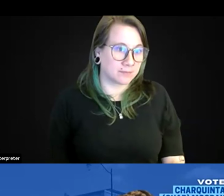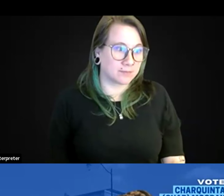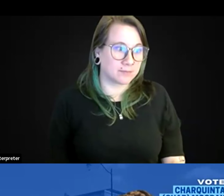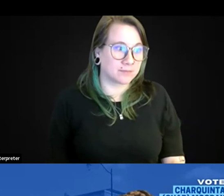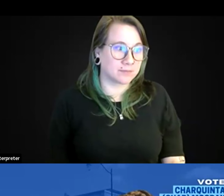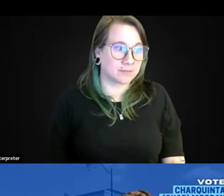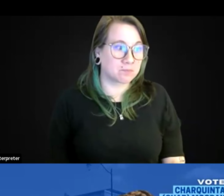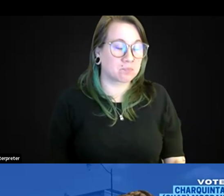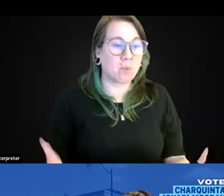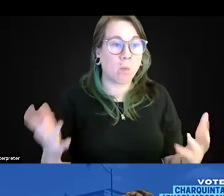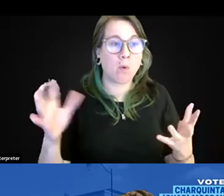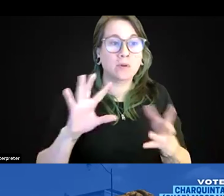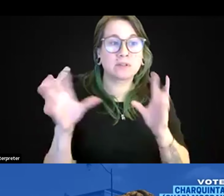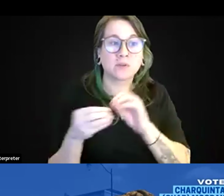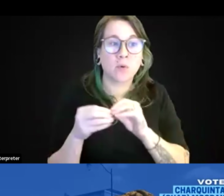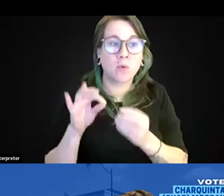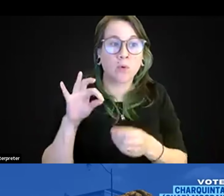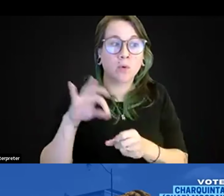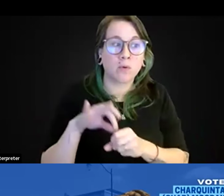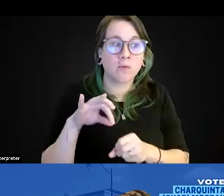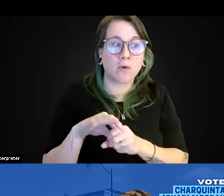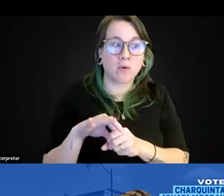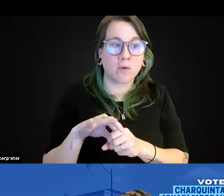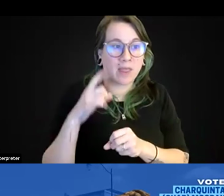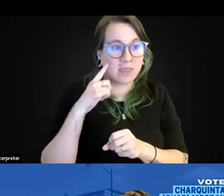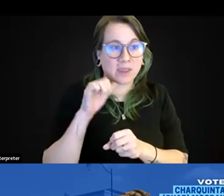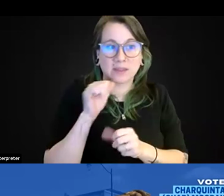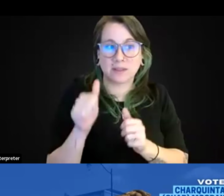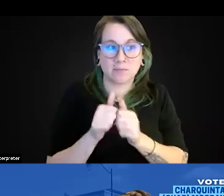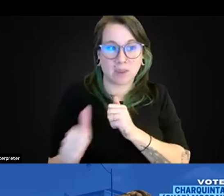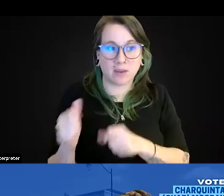What was the total vote? I think it didn't pass, correct?